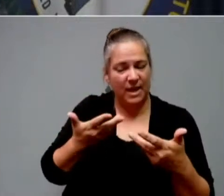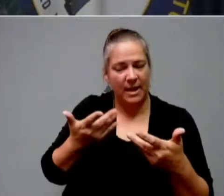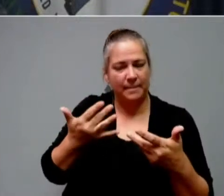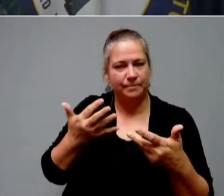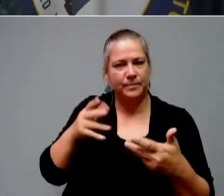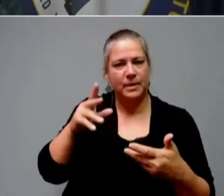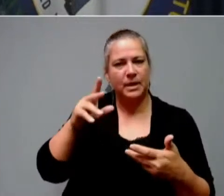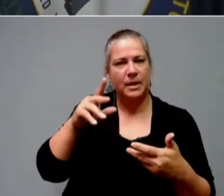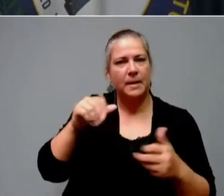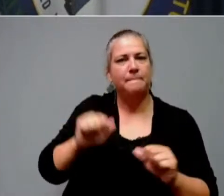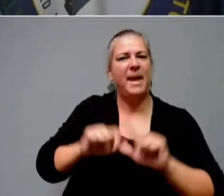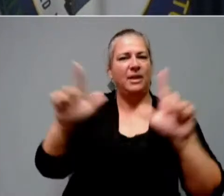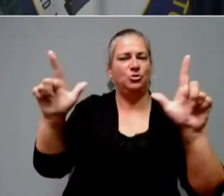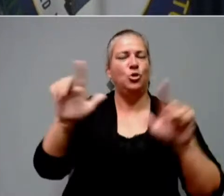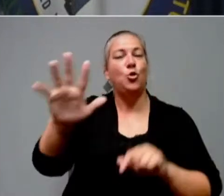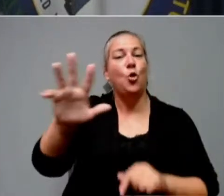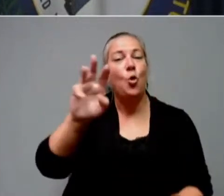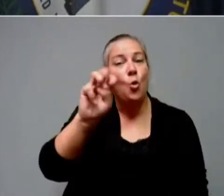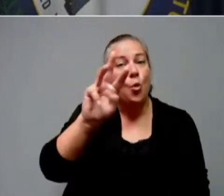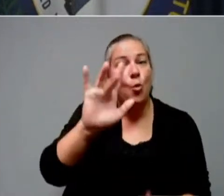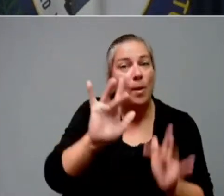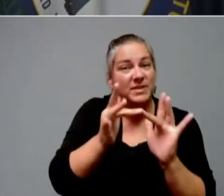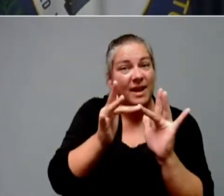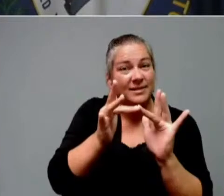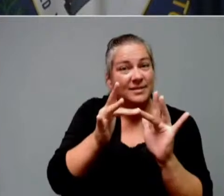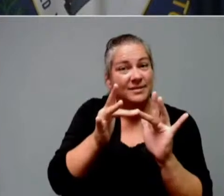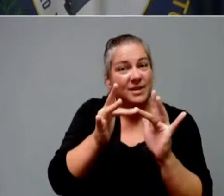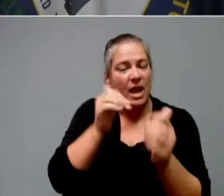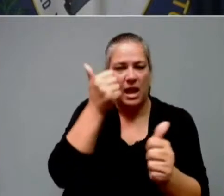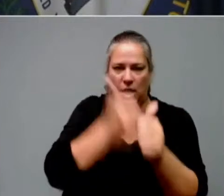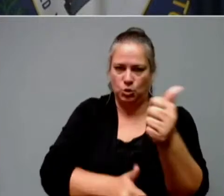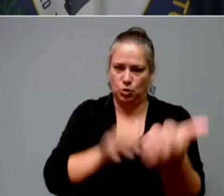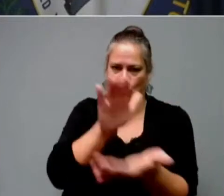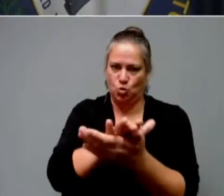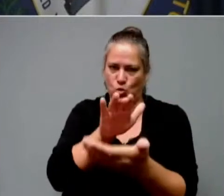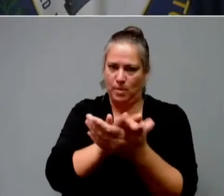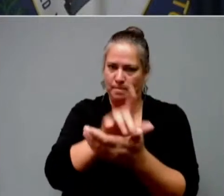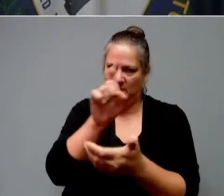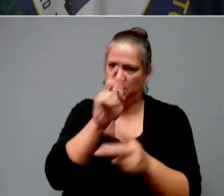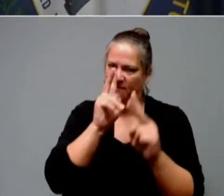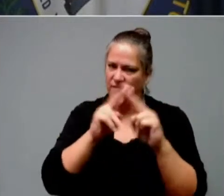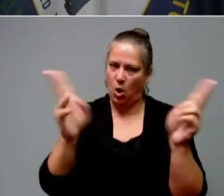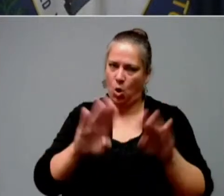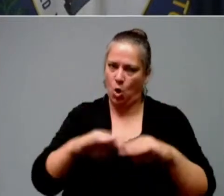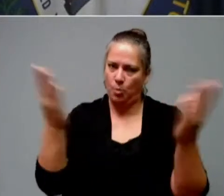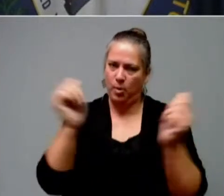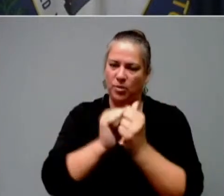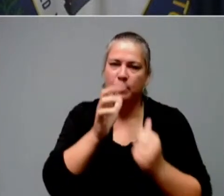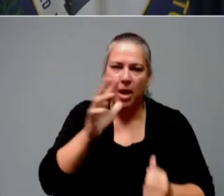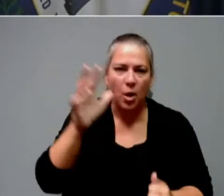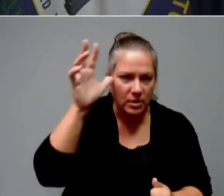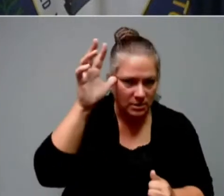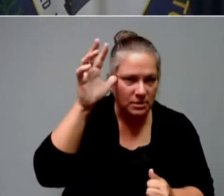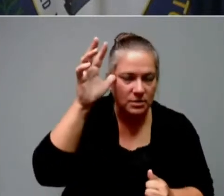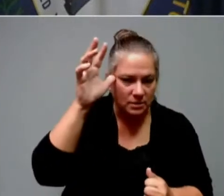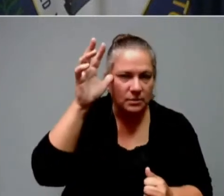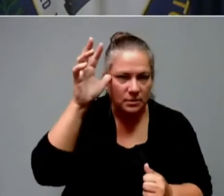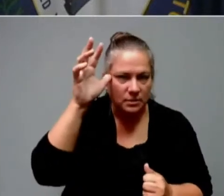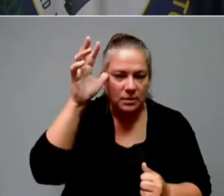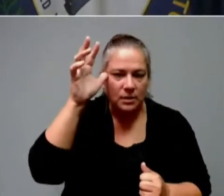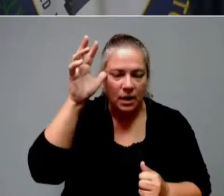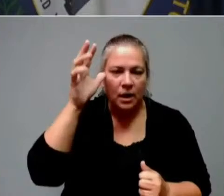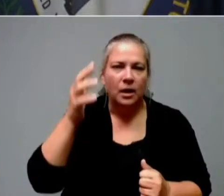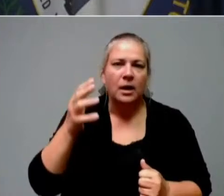on their website or others. Every school system needs to be very transparent with parents and in